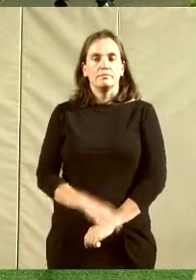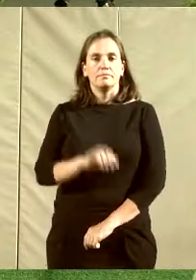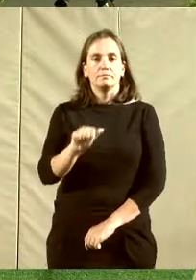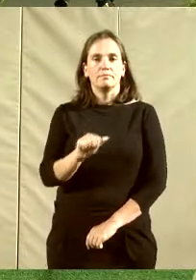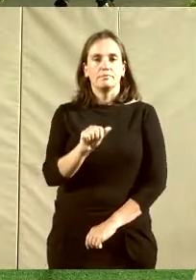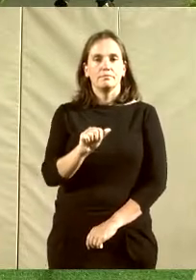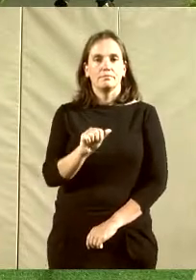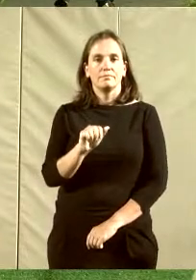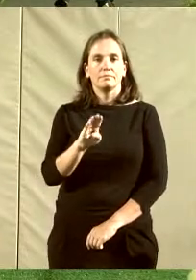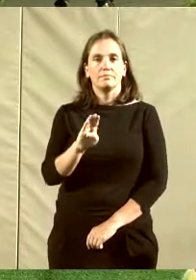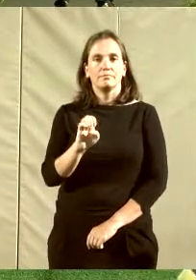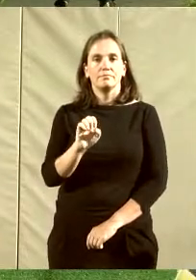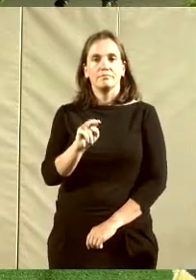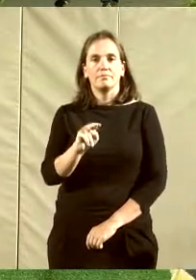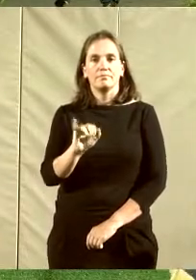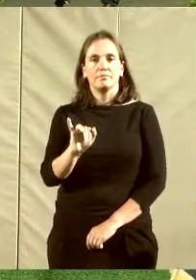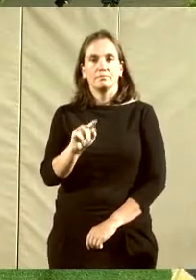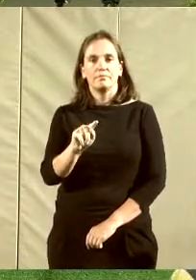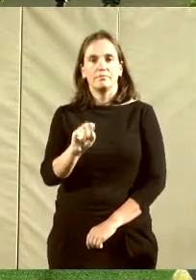Alexis Benitez.